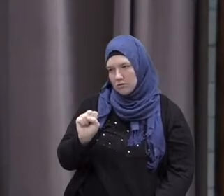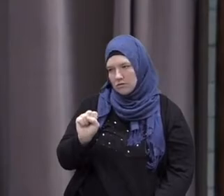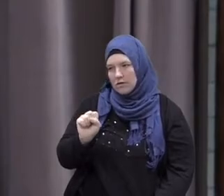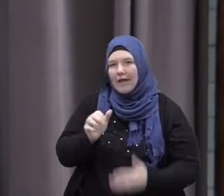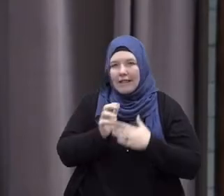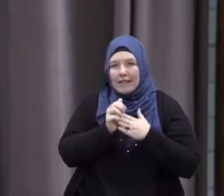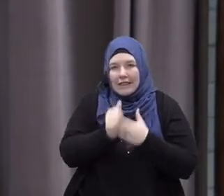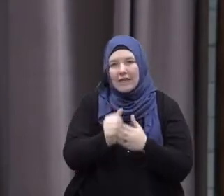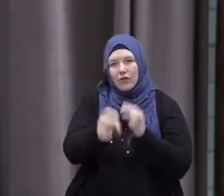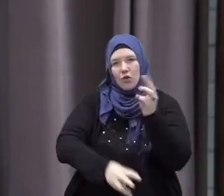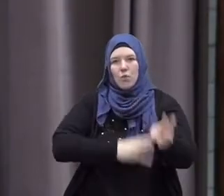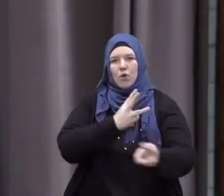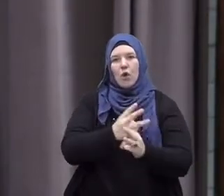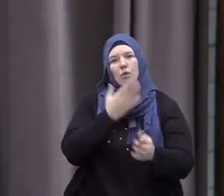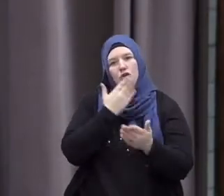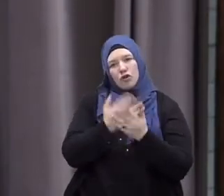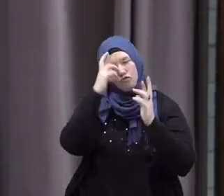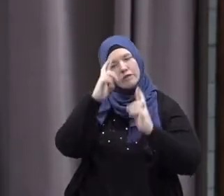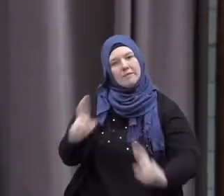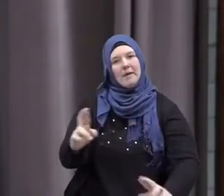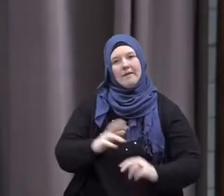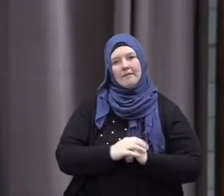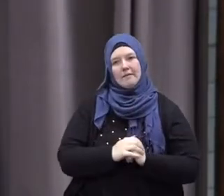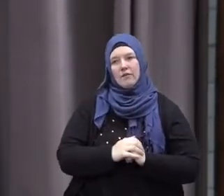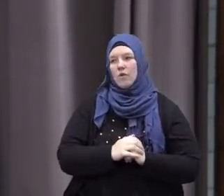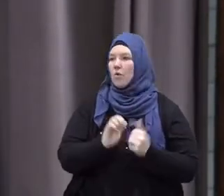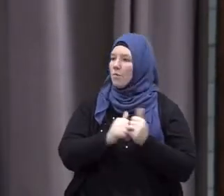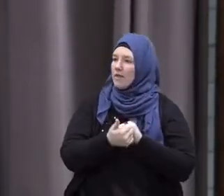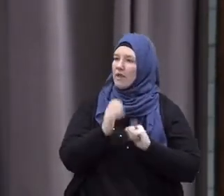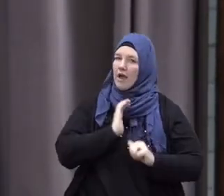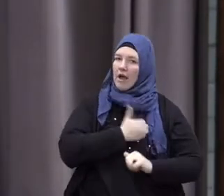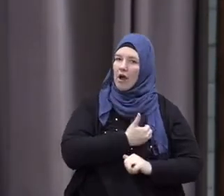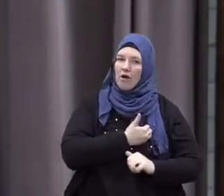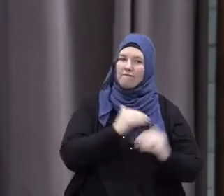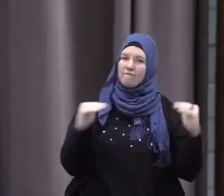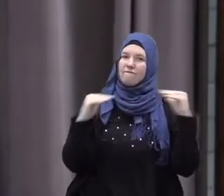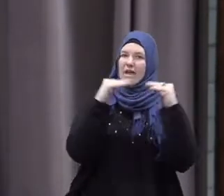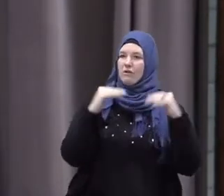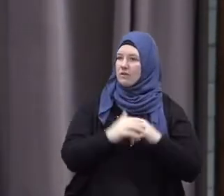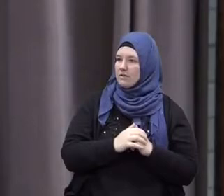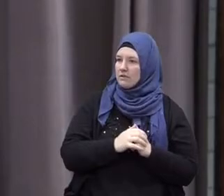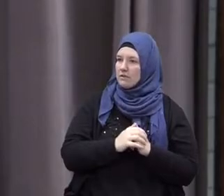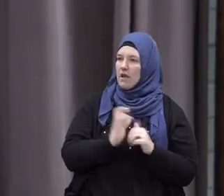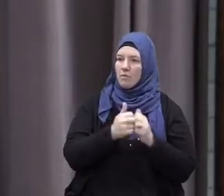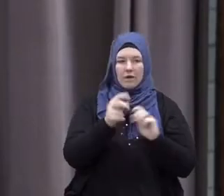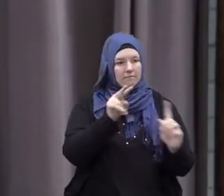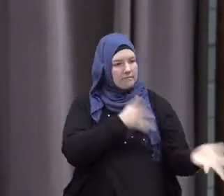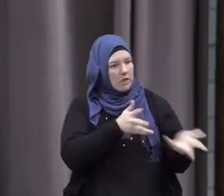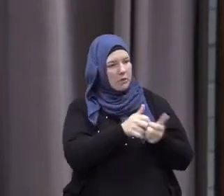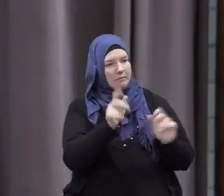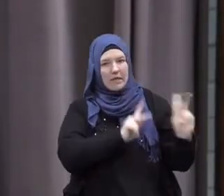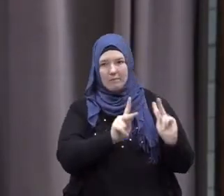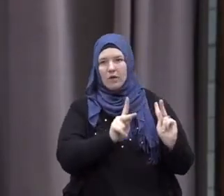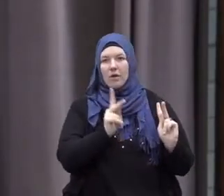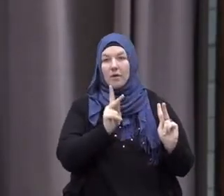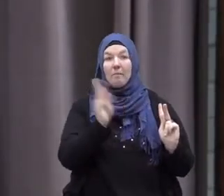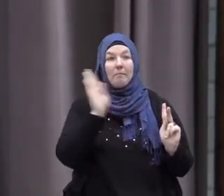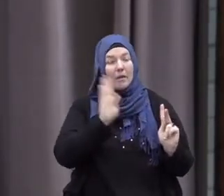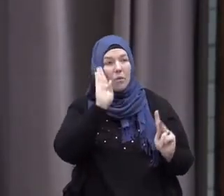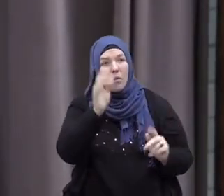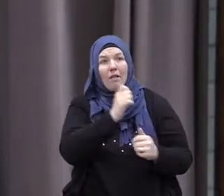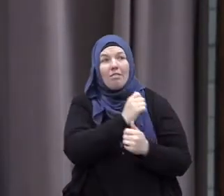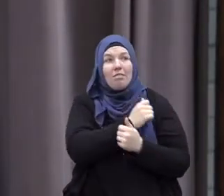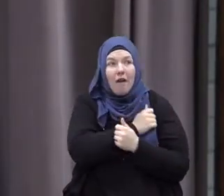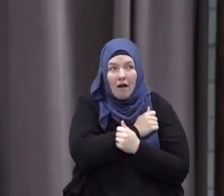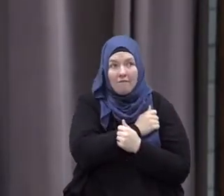their manners, with our ethics, with our principles, with the way we deal with people. People we love and people